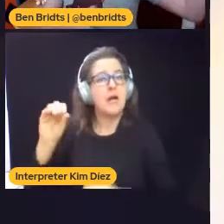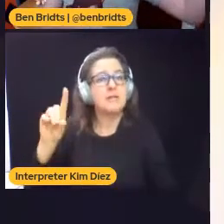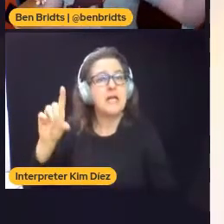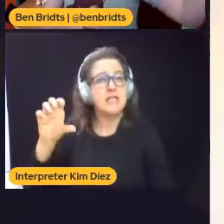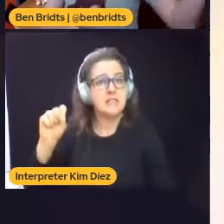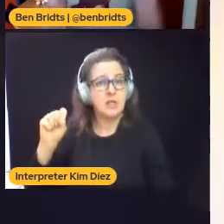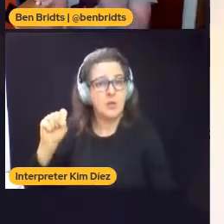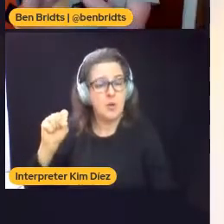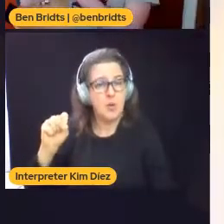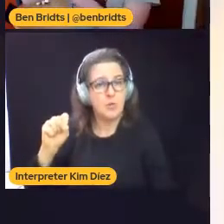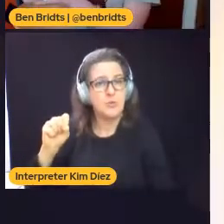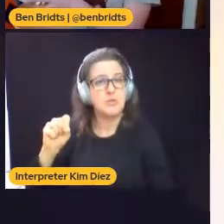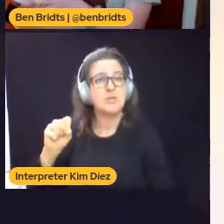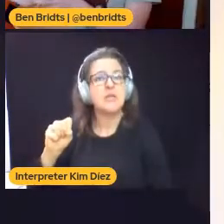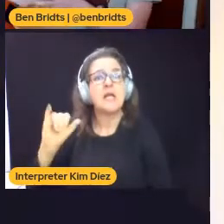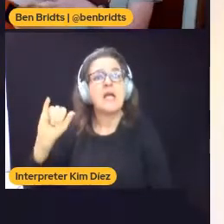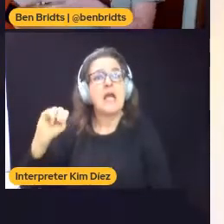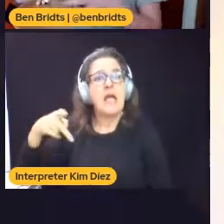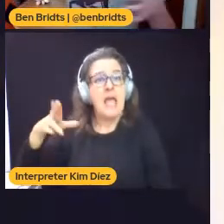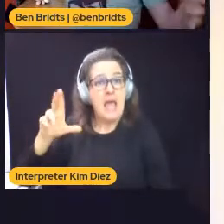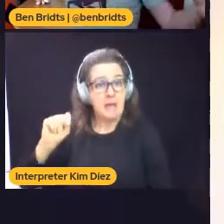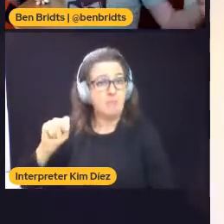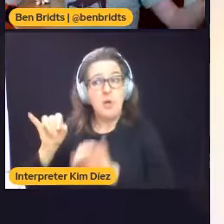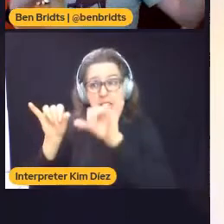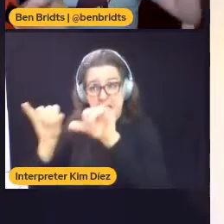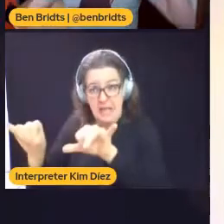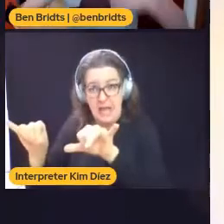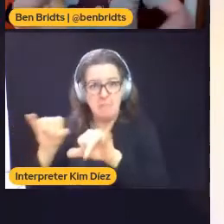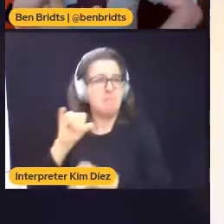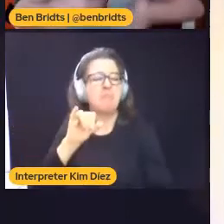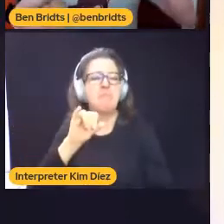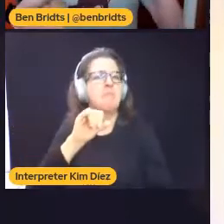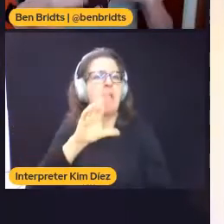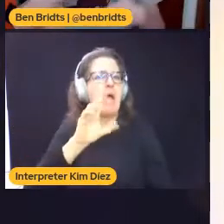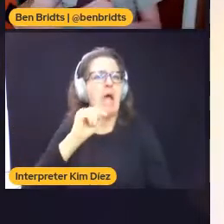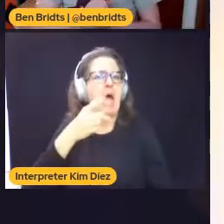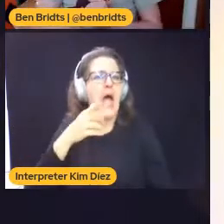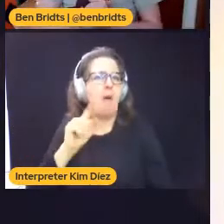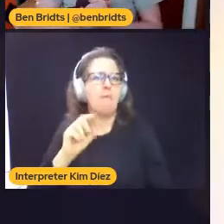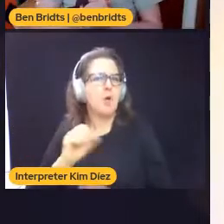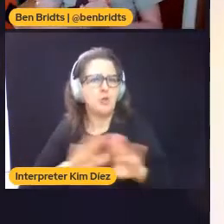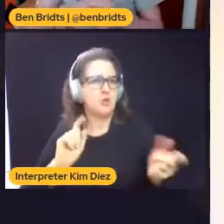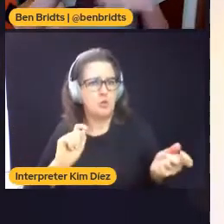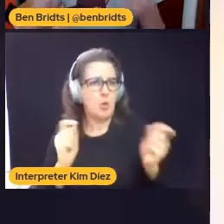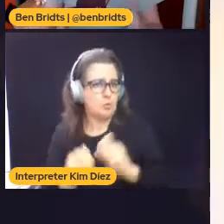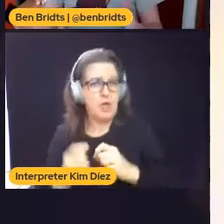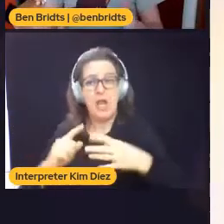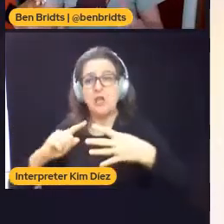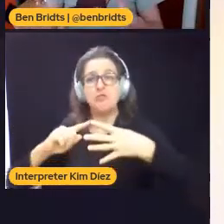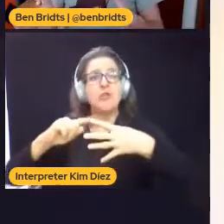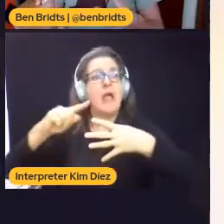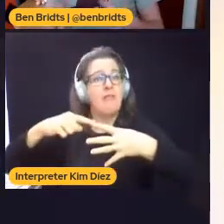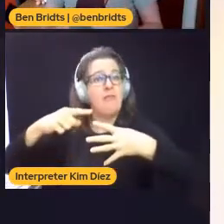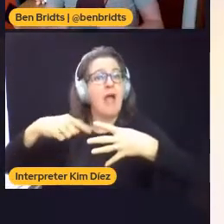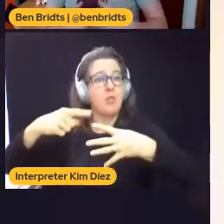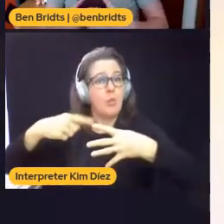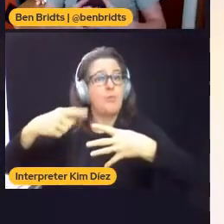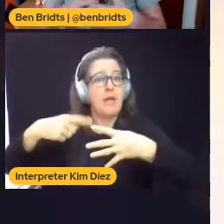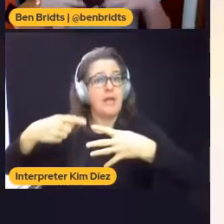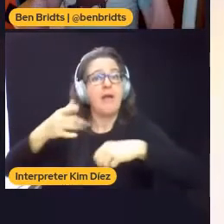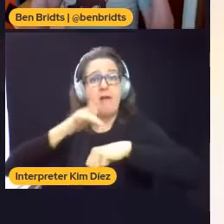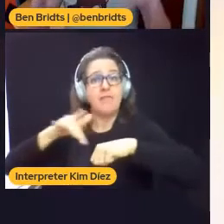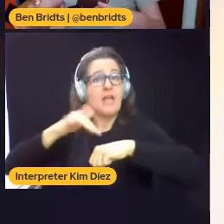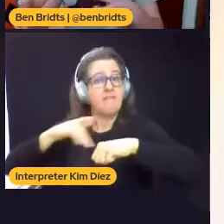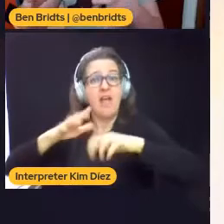long as the inputs stay the same, our outputs don't change, and it does the looping over the availabilities correctly, and